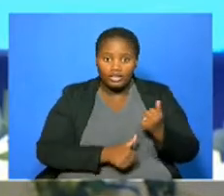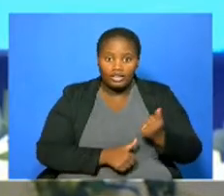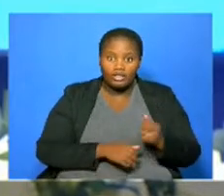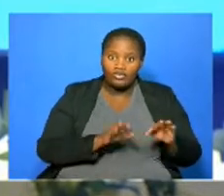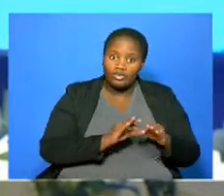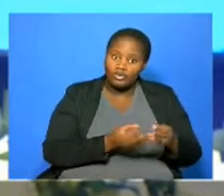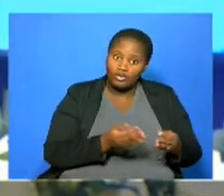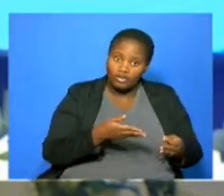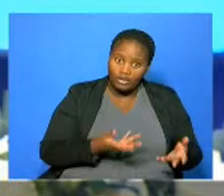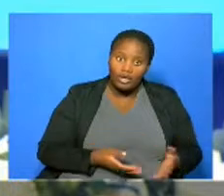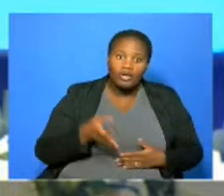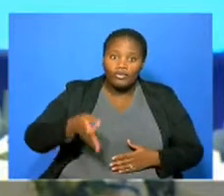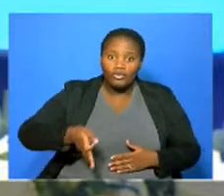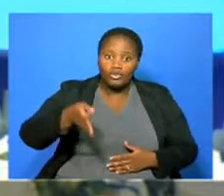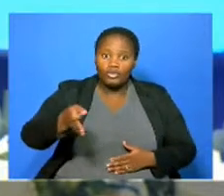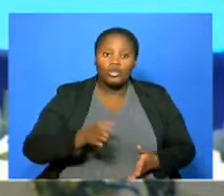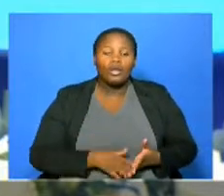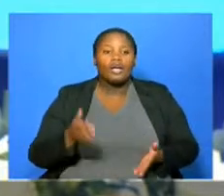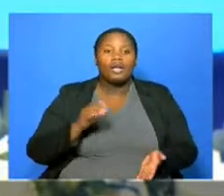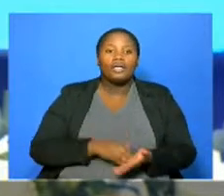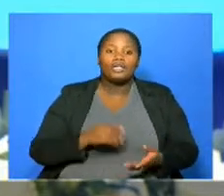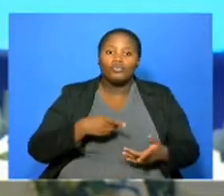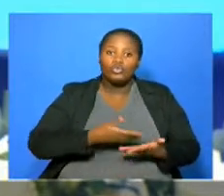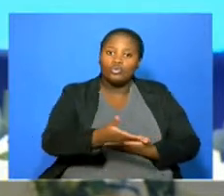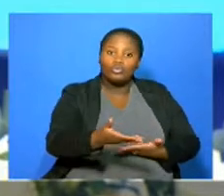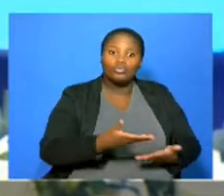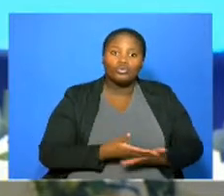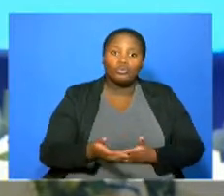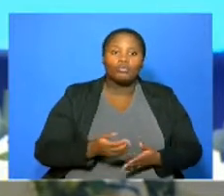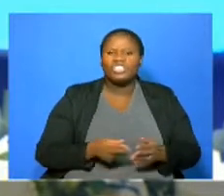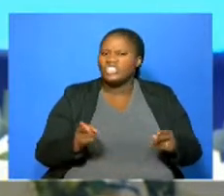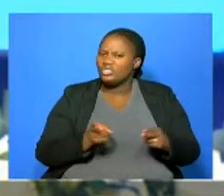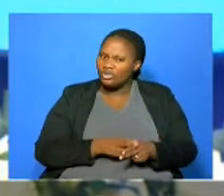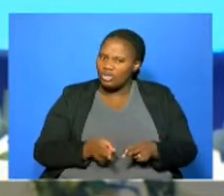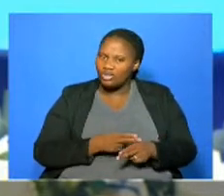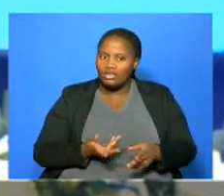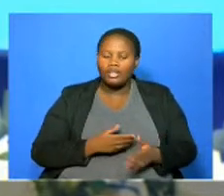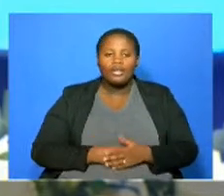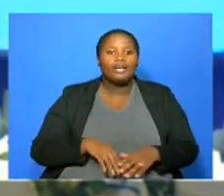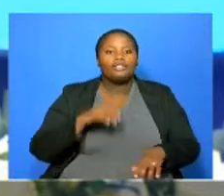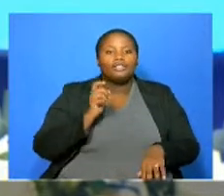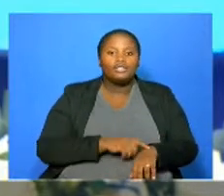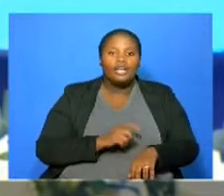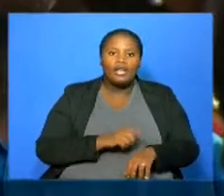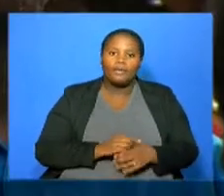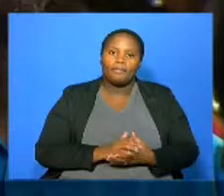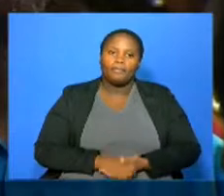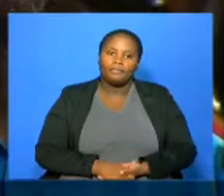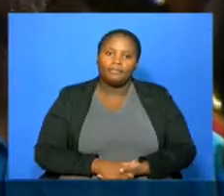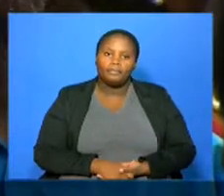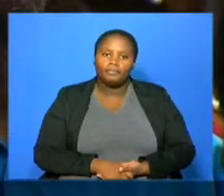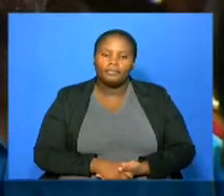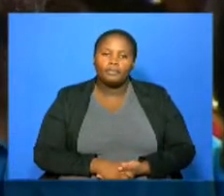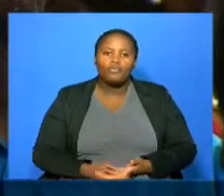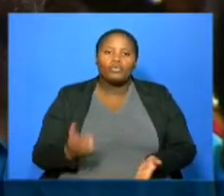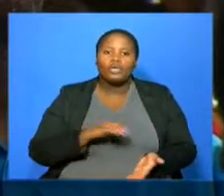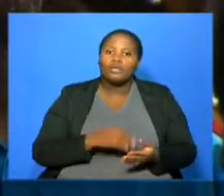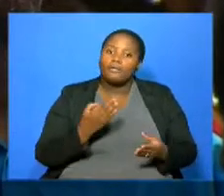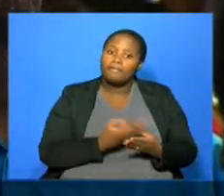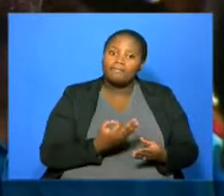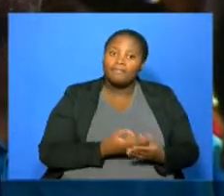and details regarding this initiative will be provided in the shortest possible time. The